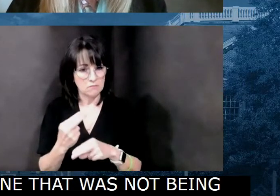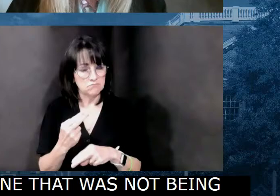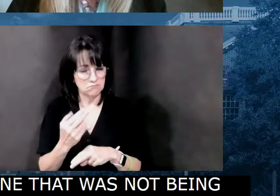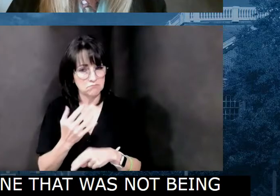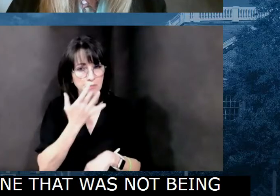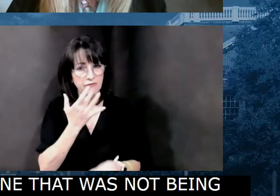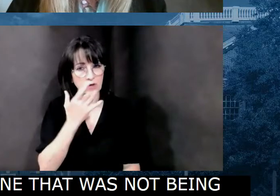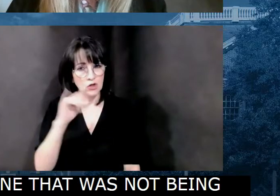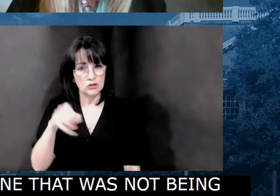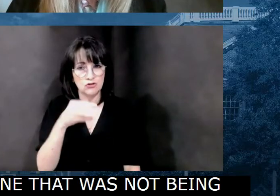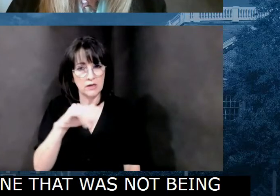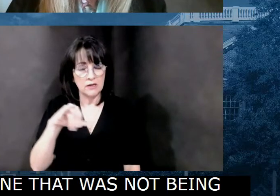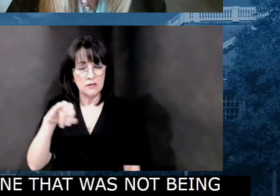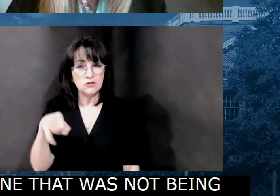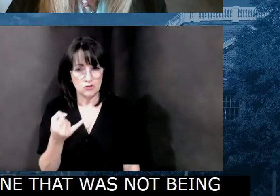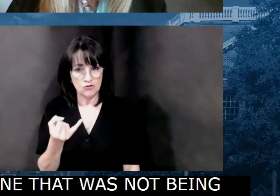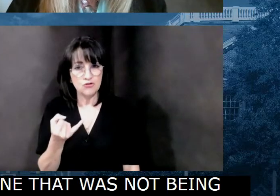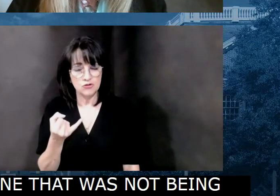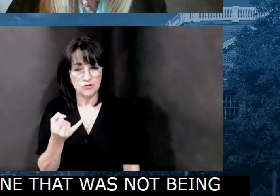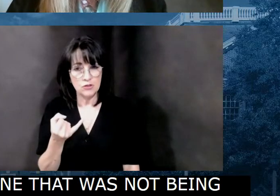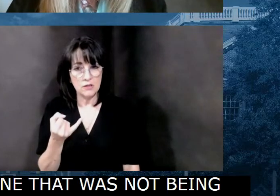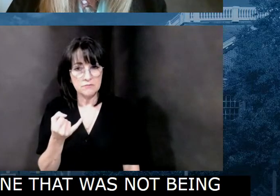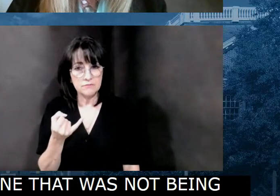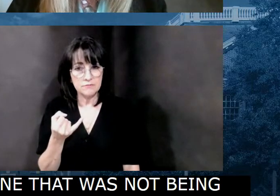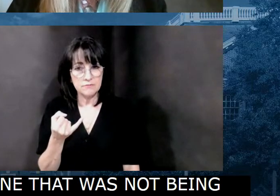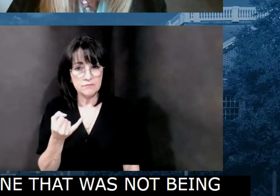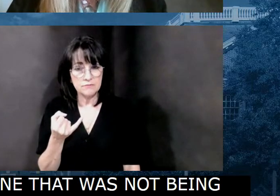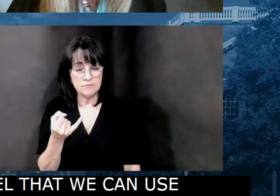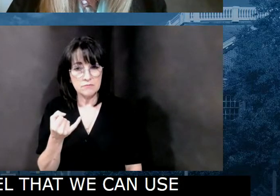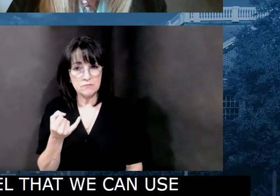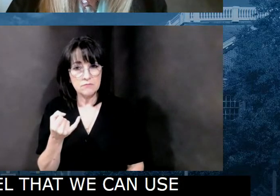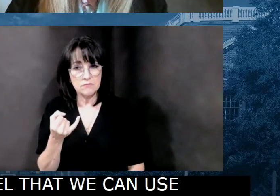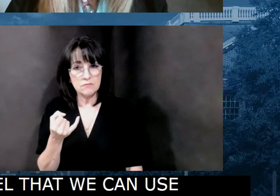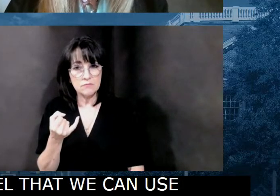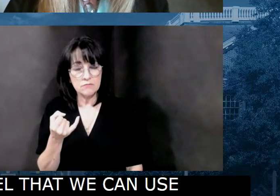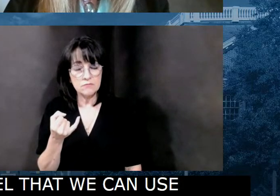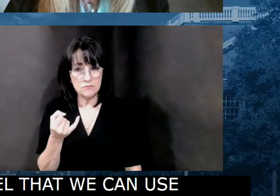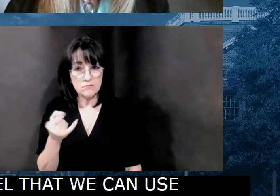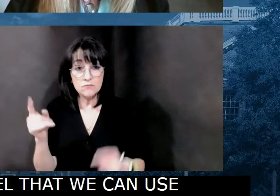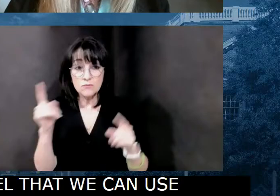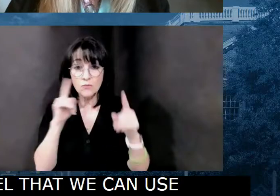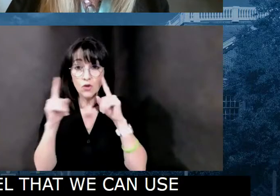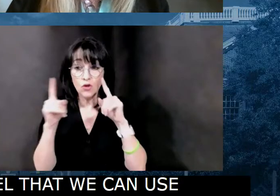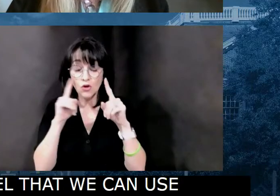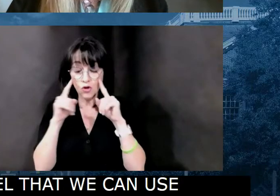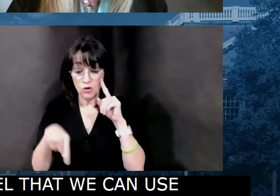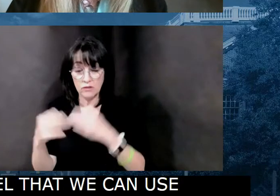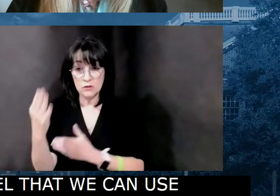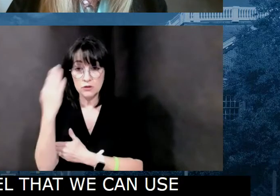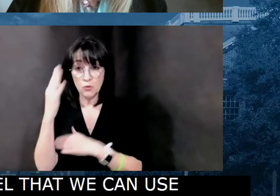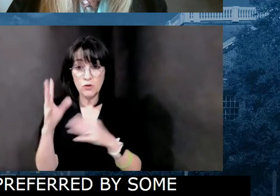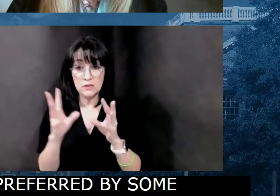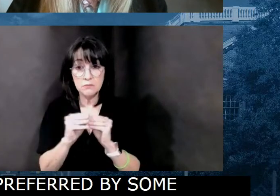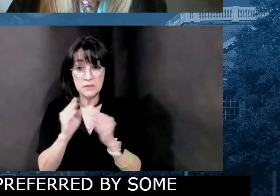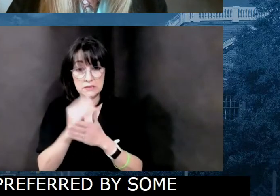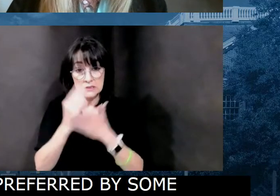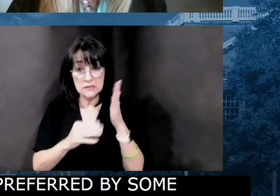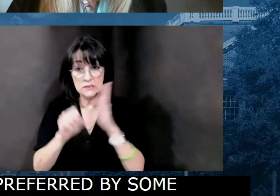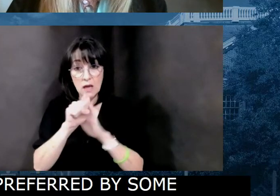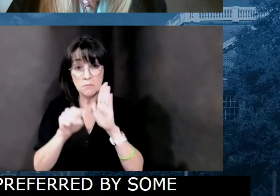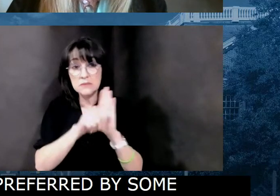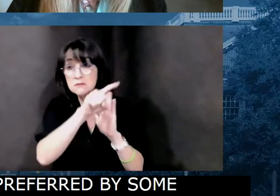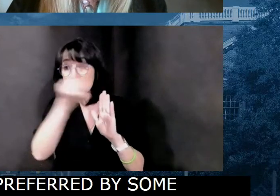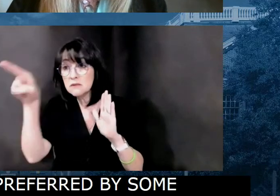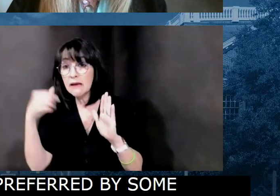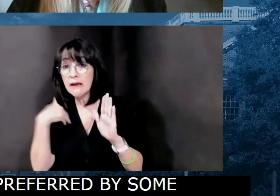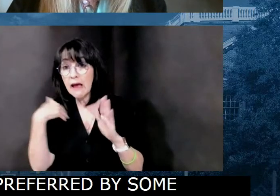preferred by some populations. There is, we heard on the call this morning, some of the states had some extra Johnson & Johnson